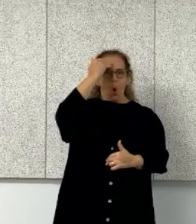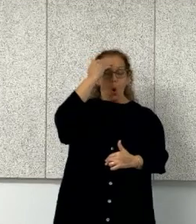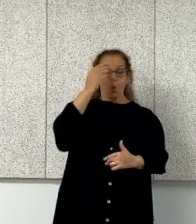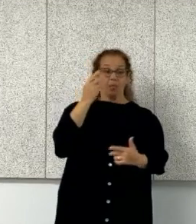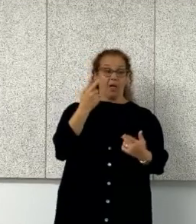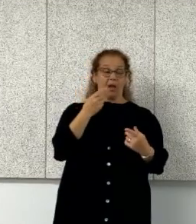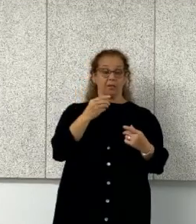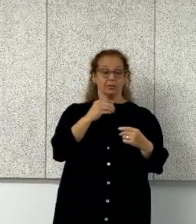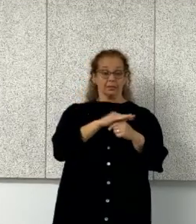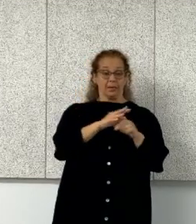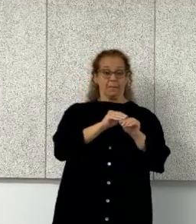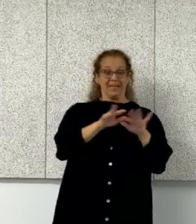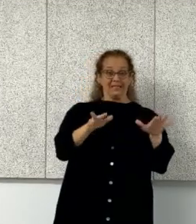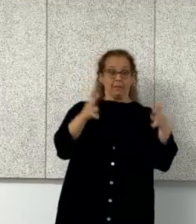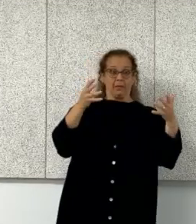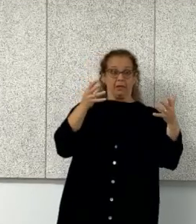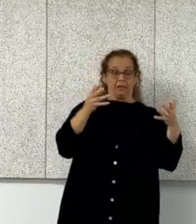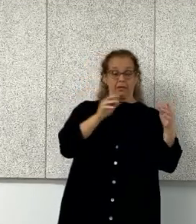while,